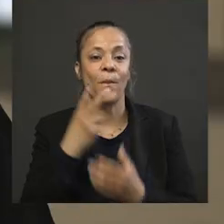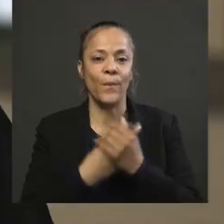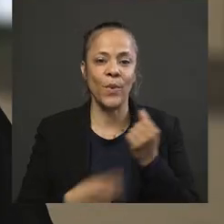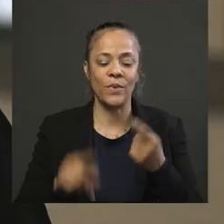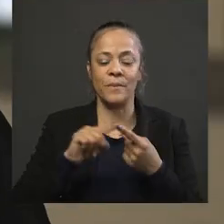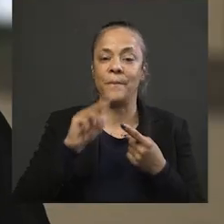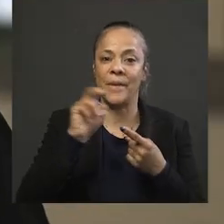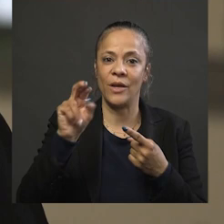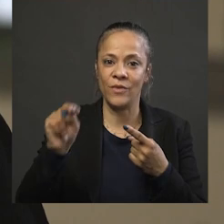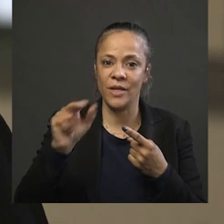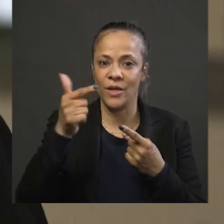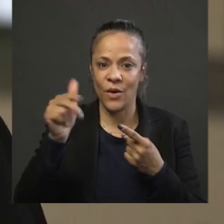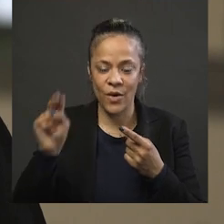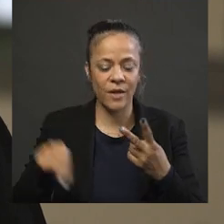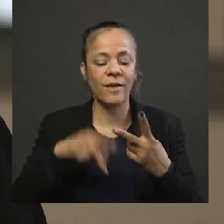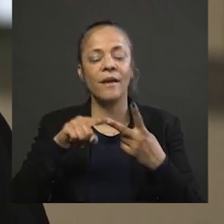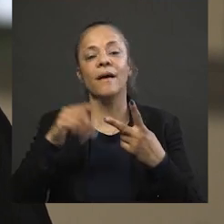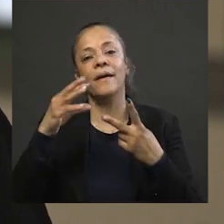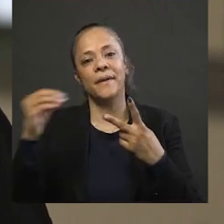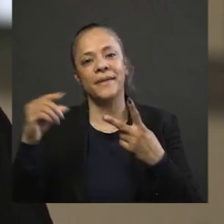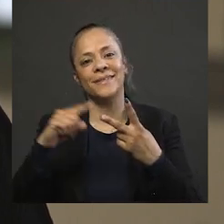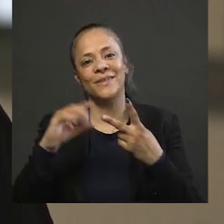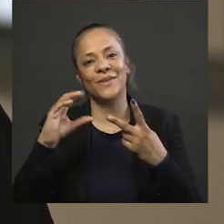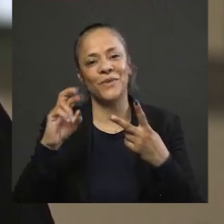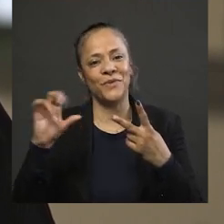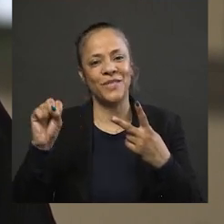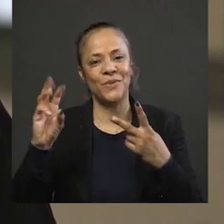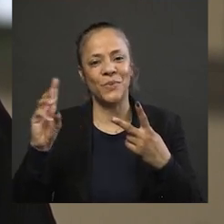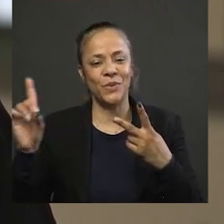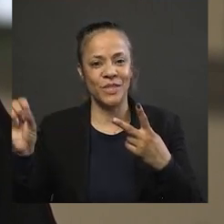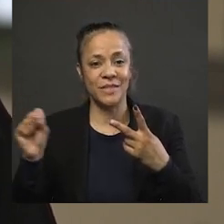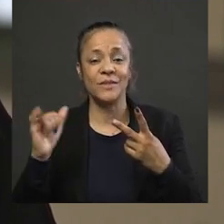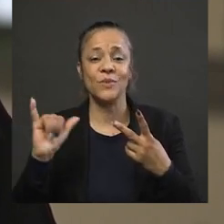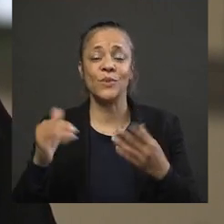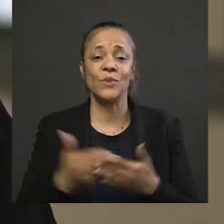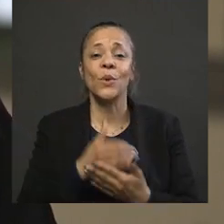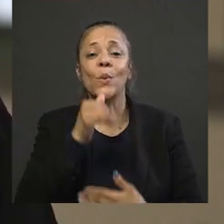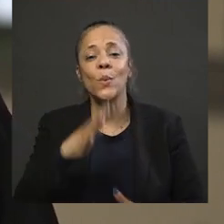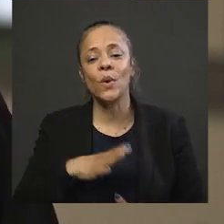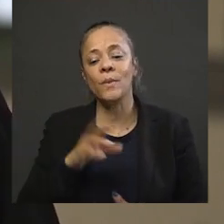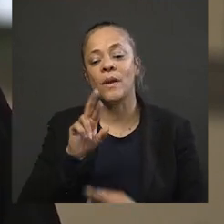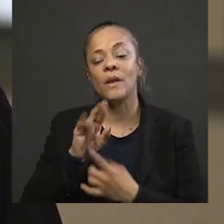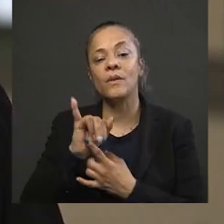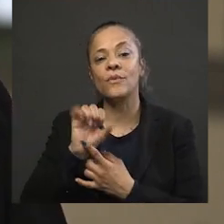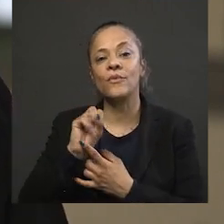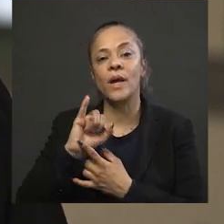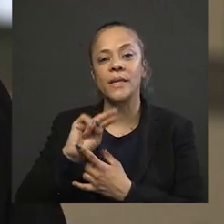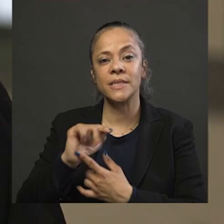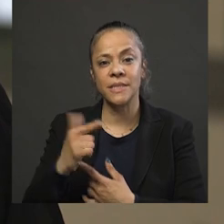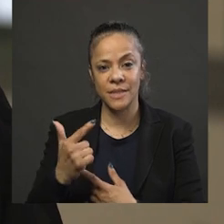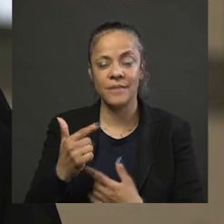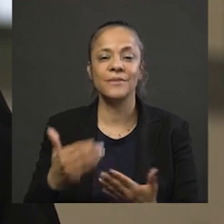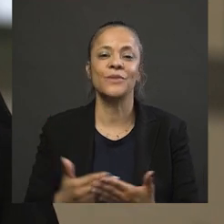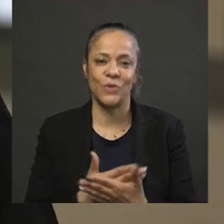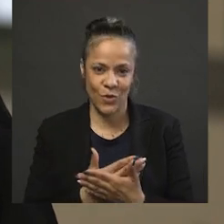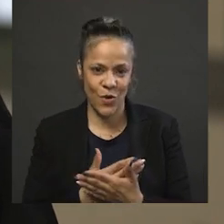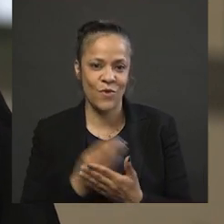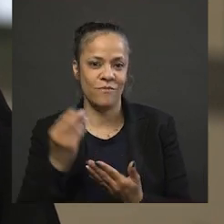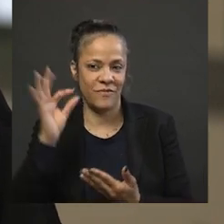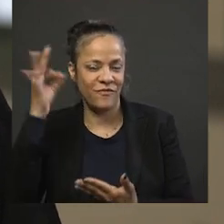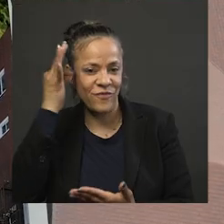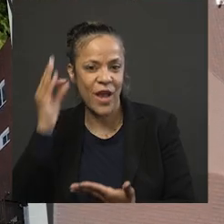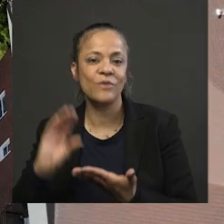really happy to announce that Women Rising has received a federal grant to provide direct services at Booker T.